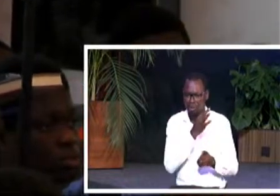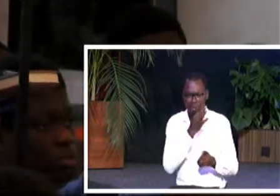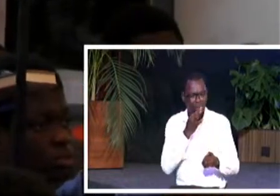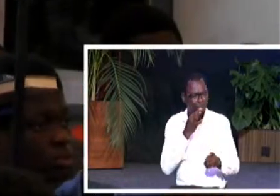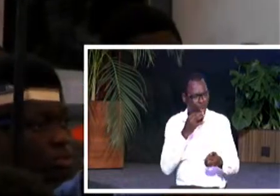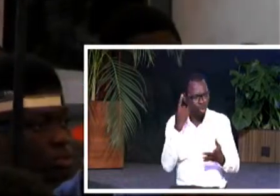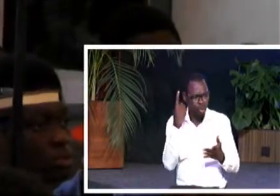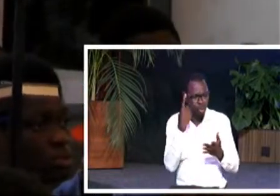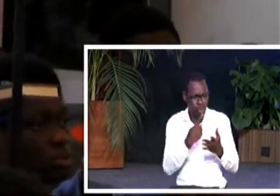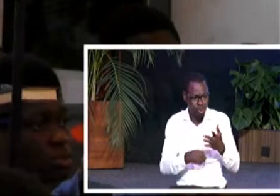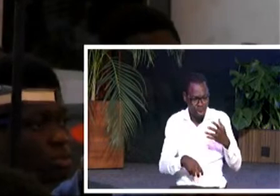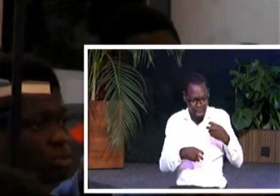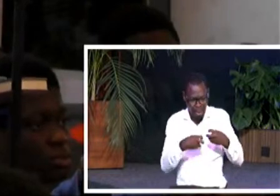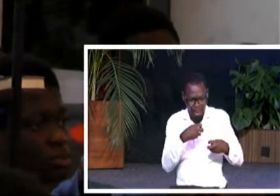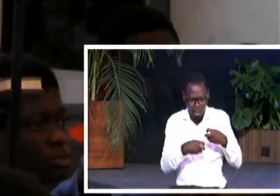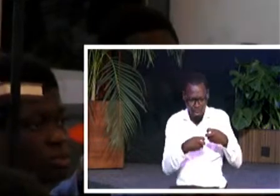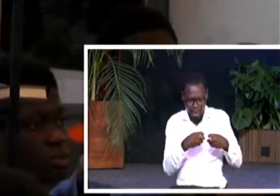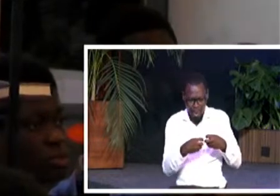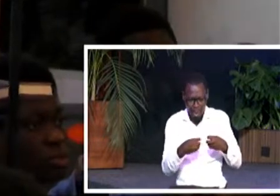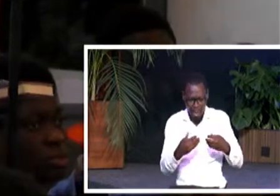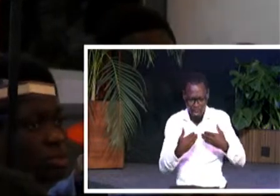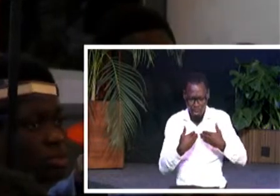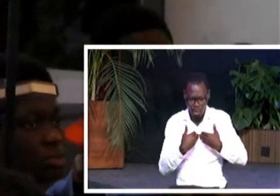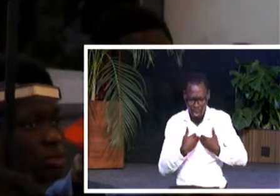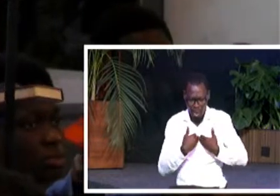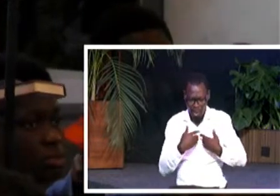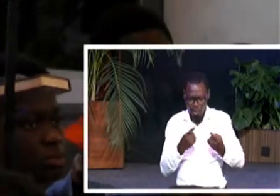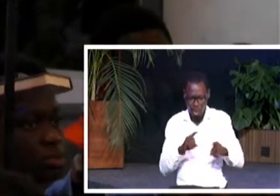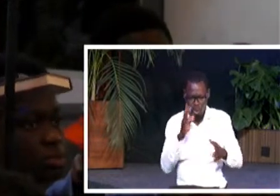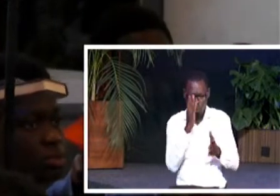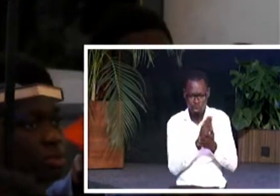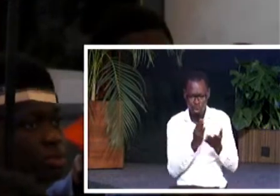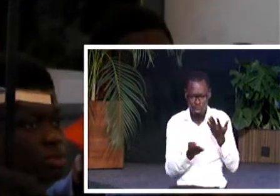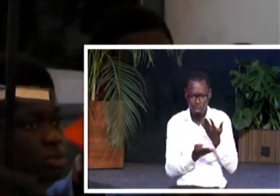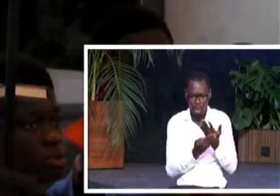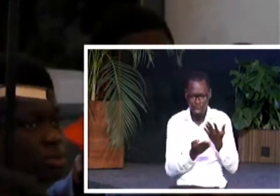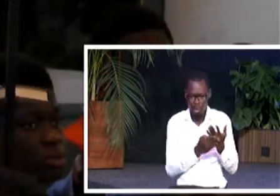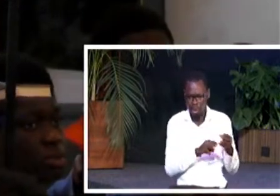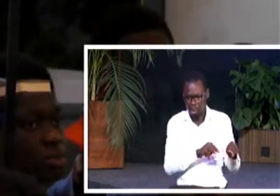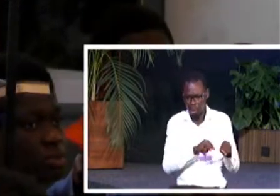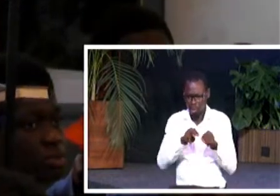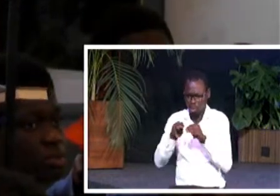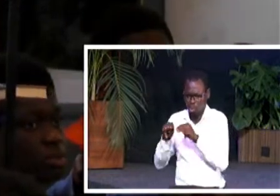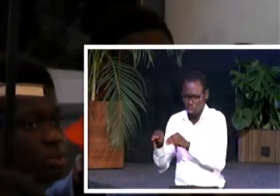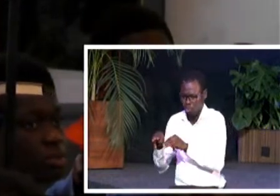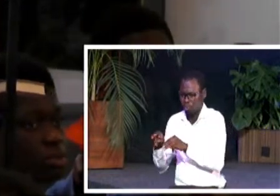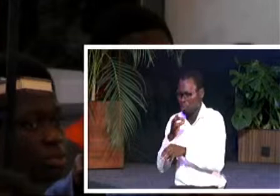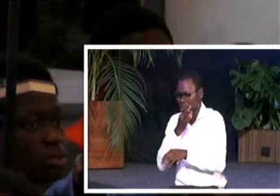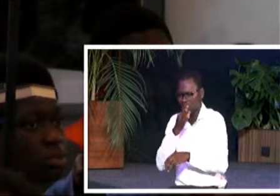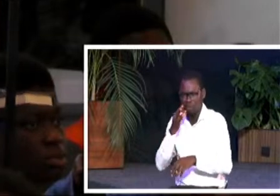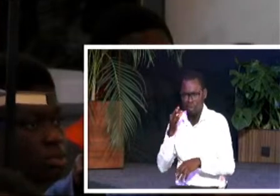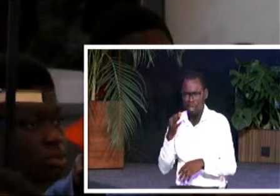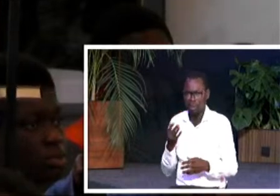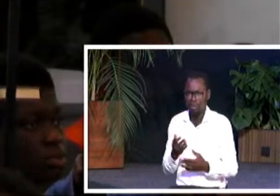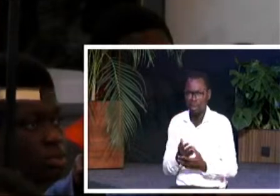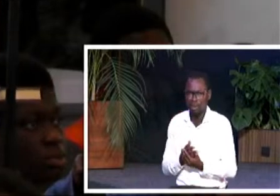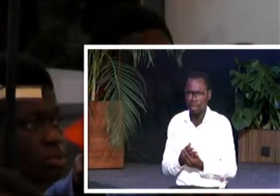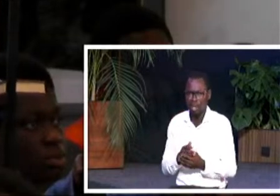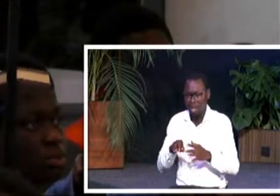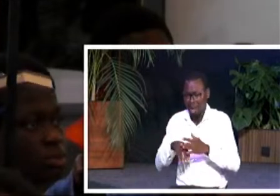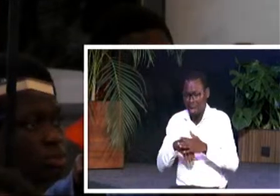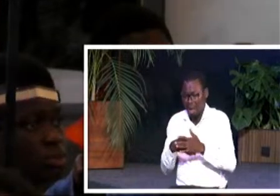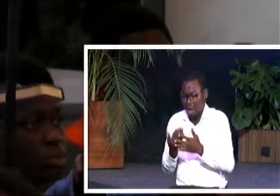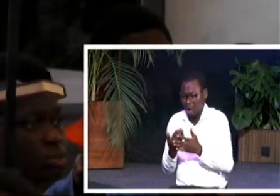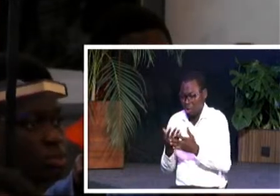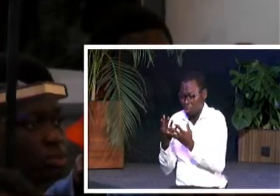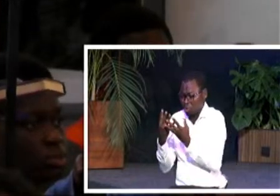she anticipated facing? And then, how was she able to overcome these challenges when she was faced with them? And